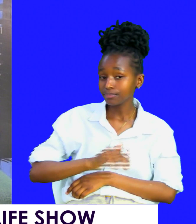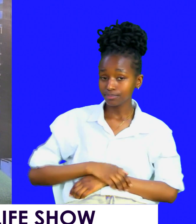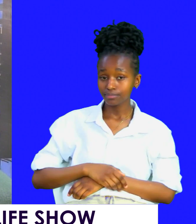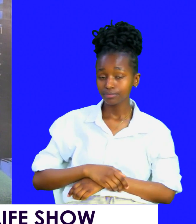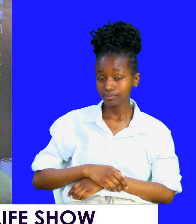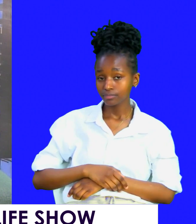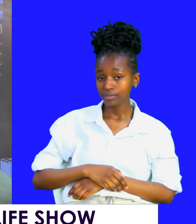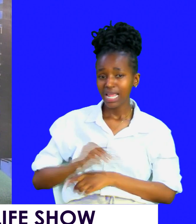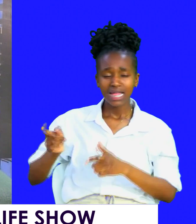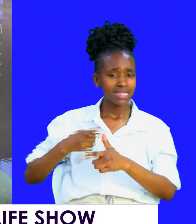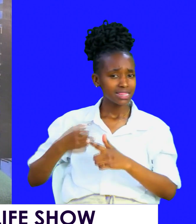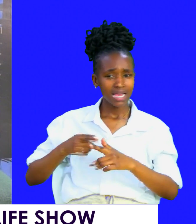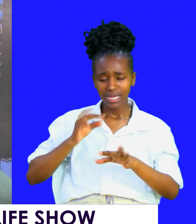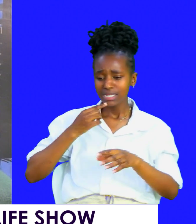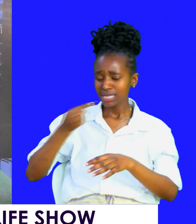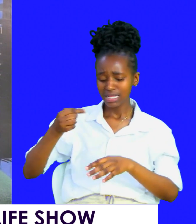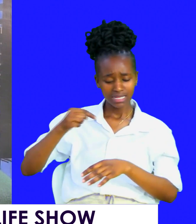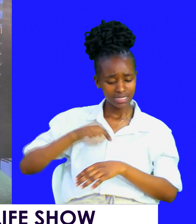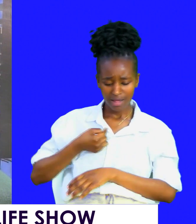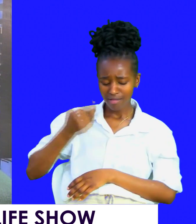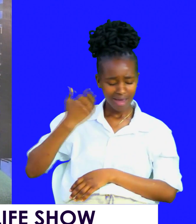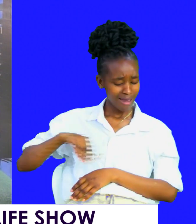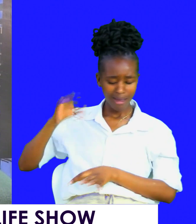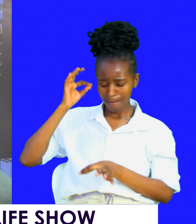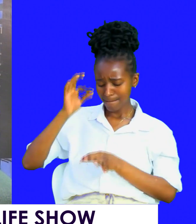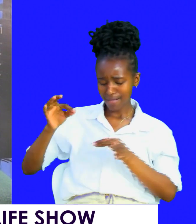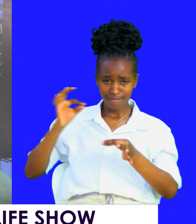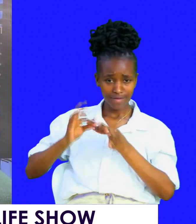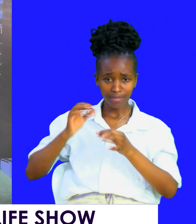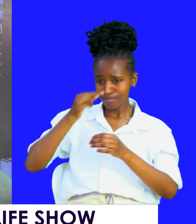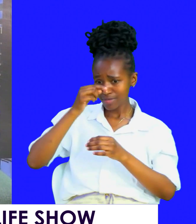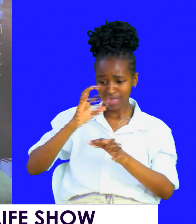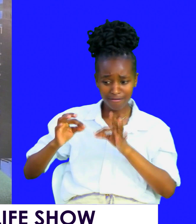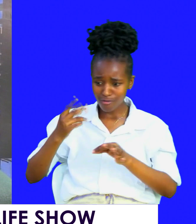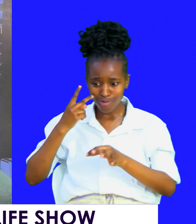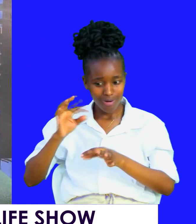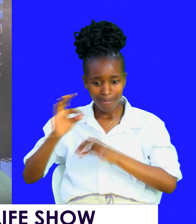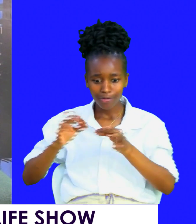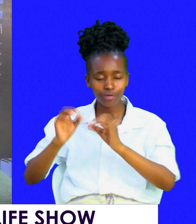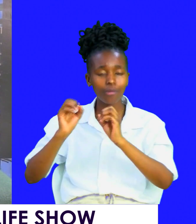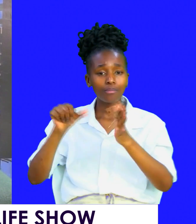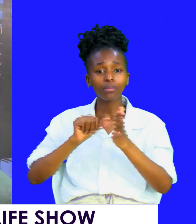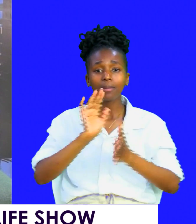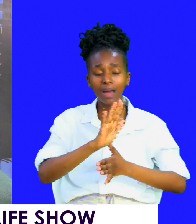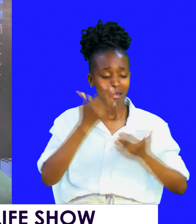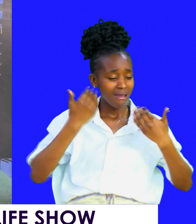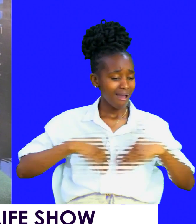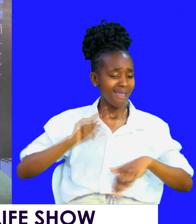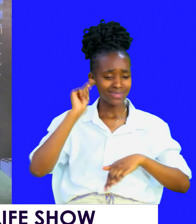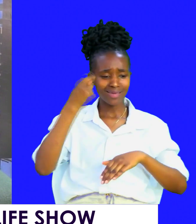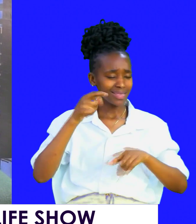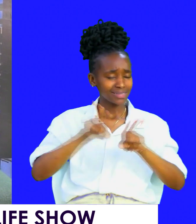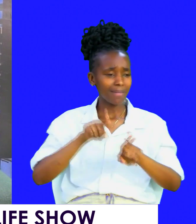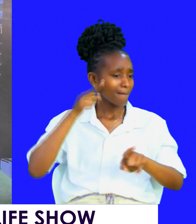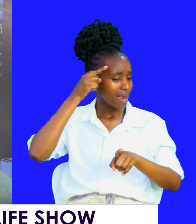Tell yourself every day, I am perfect in my imperfection. I may be a Kenyan. I may be a black man.